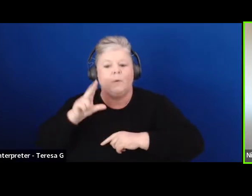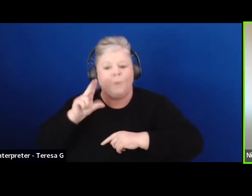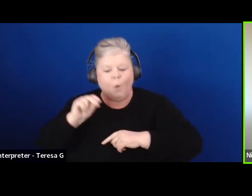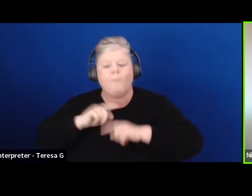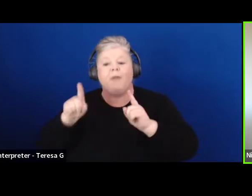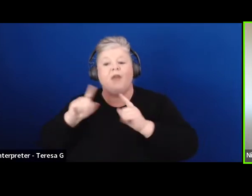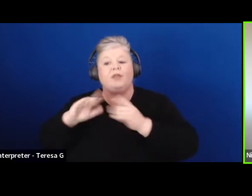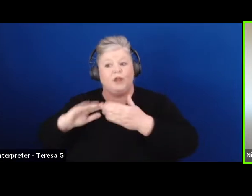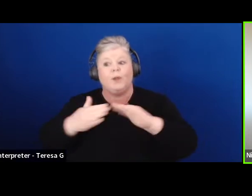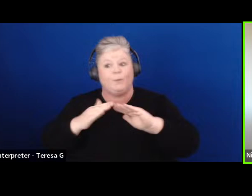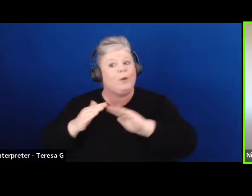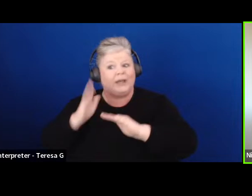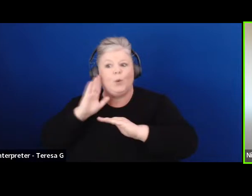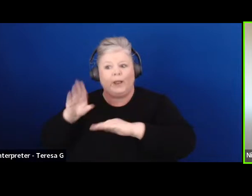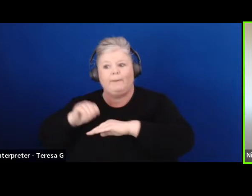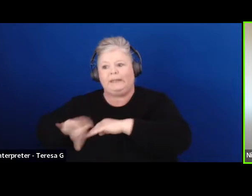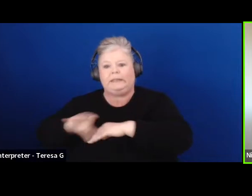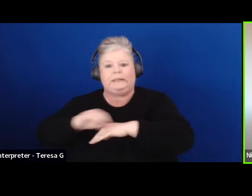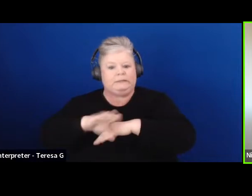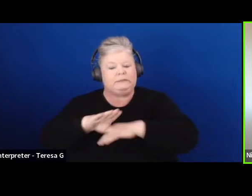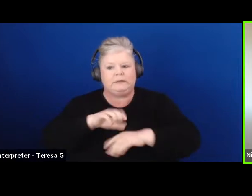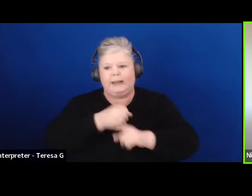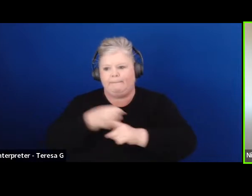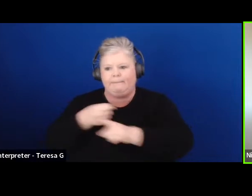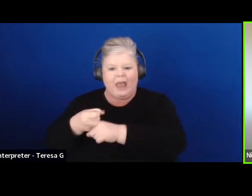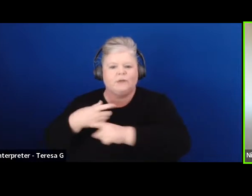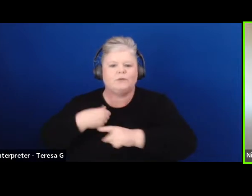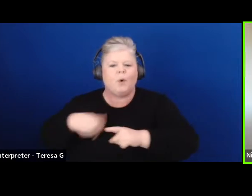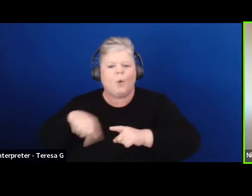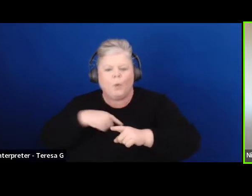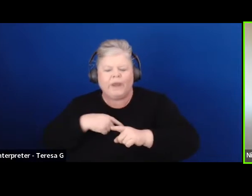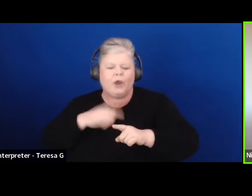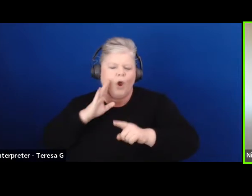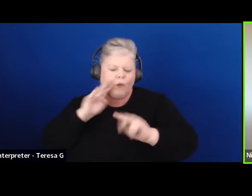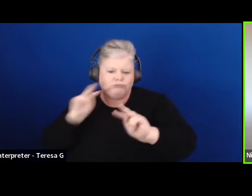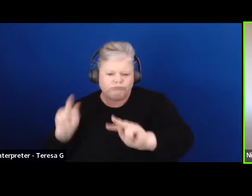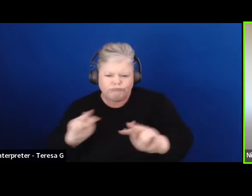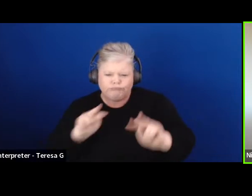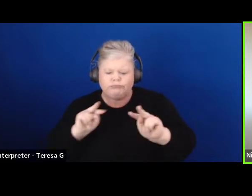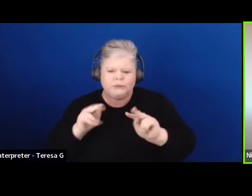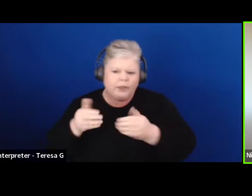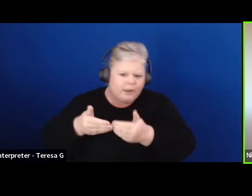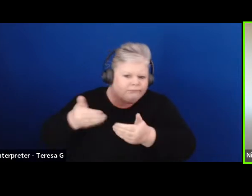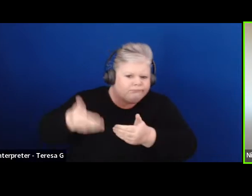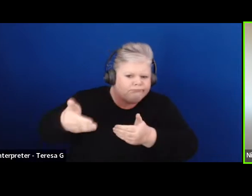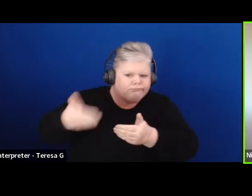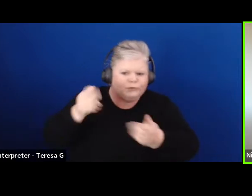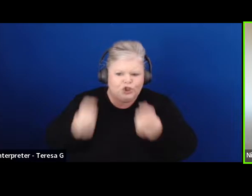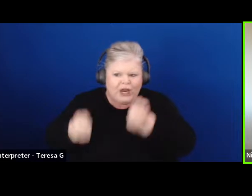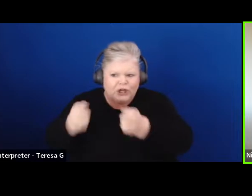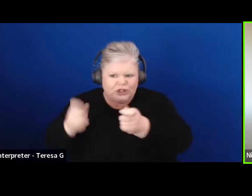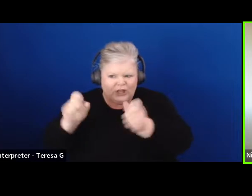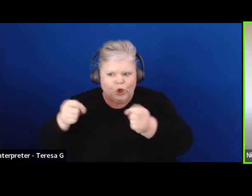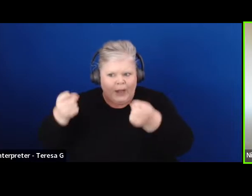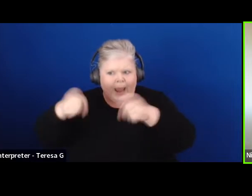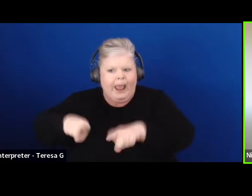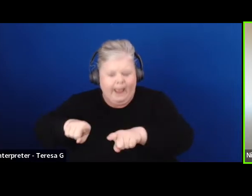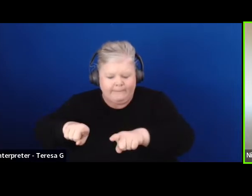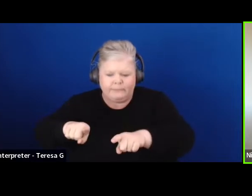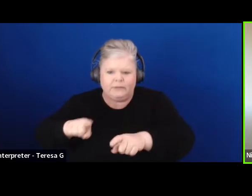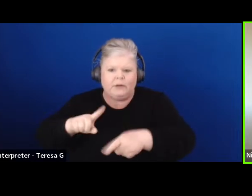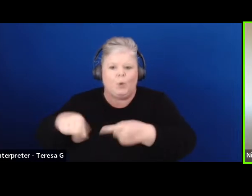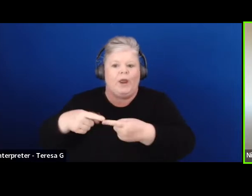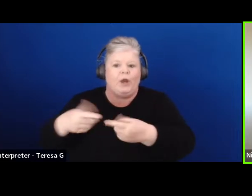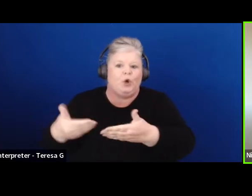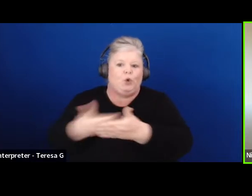are actively watching the upcoming changes that may occur with the new administration. As